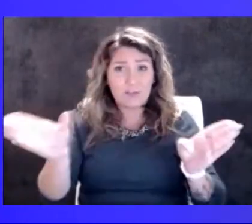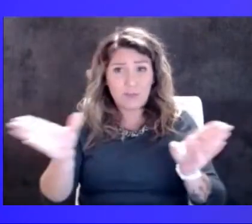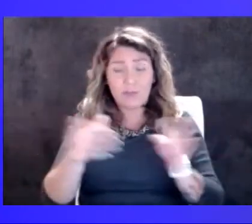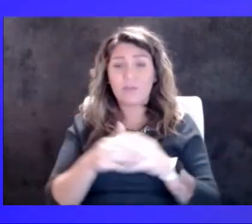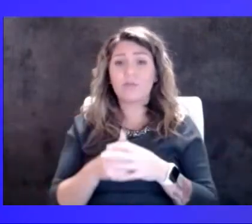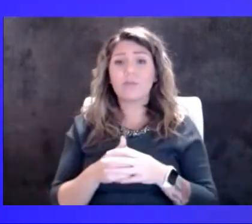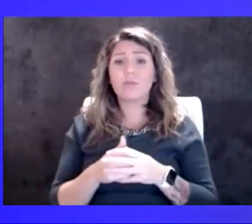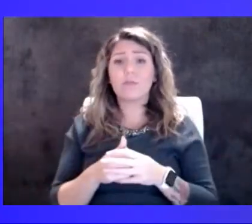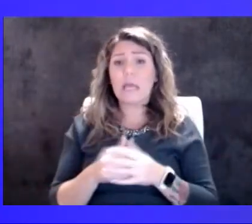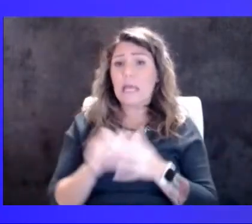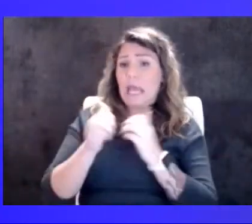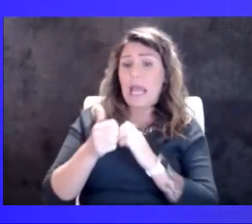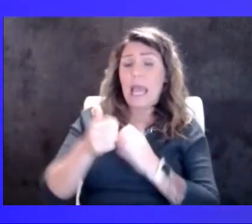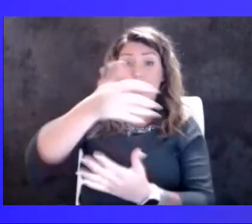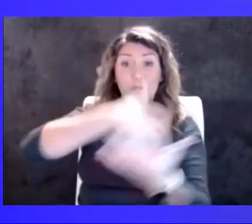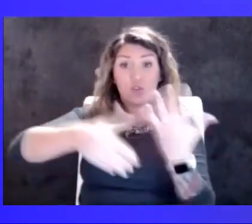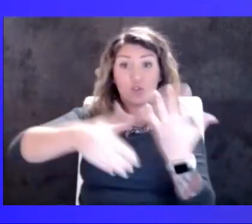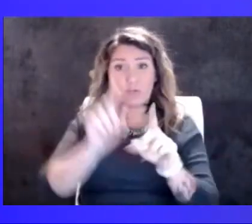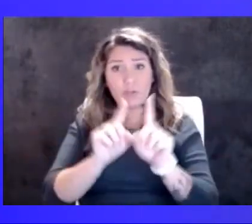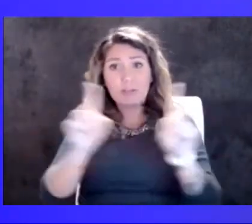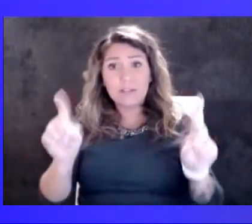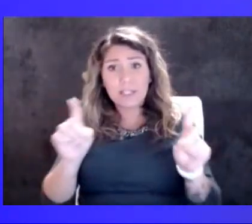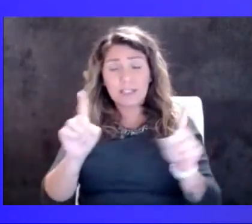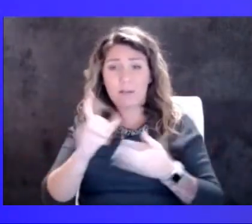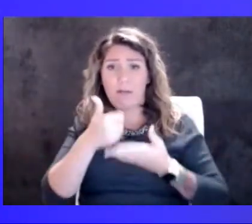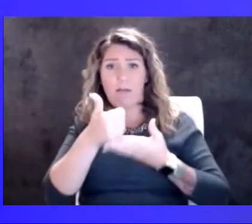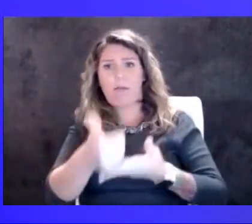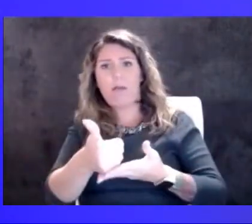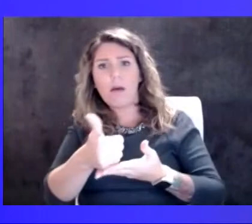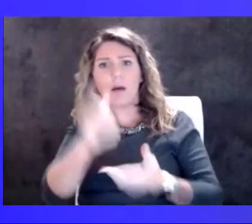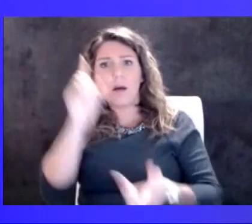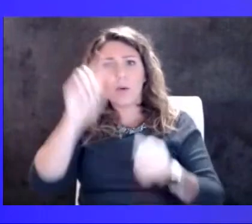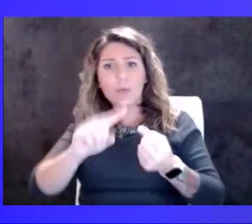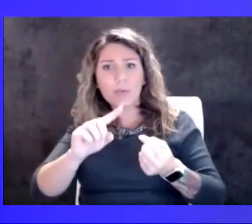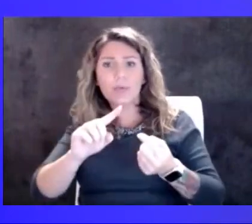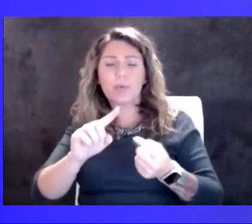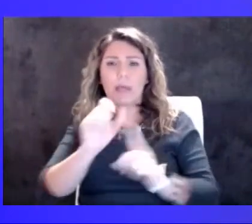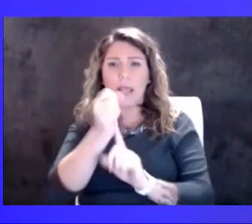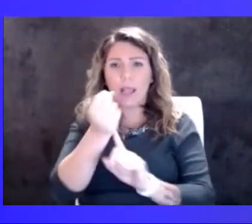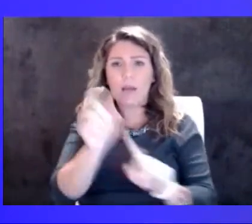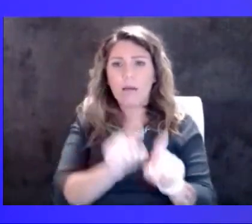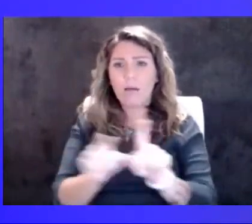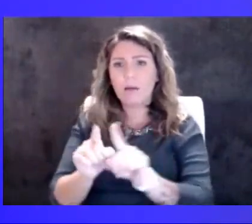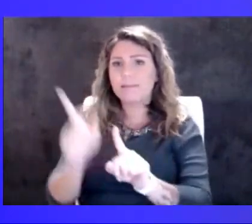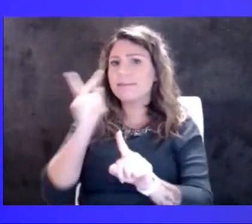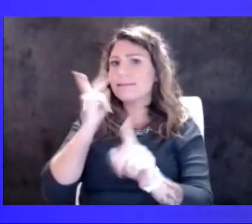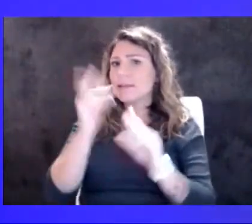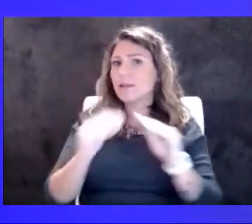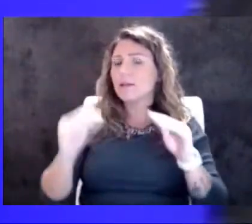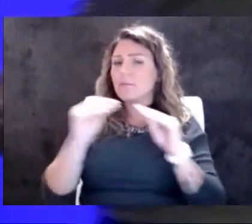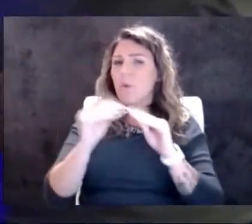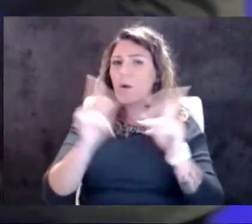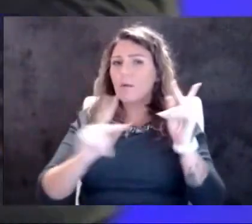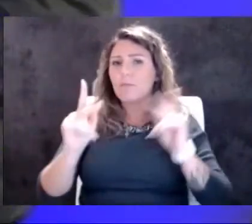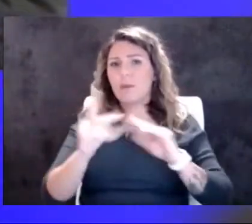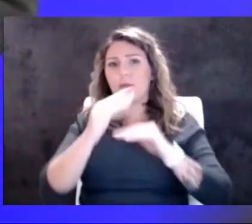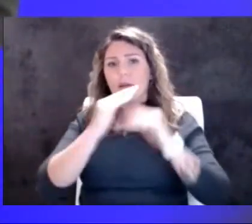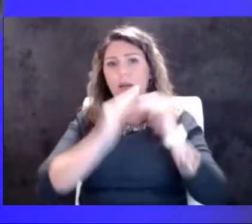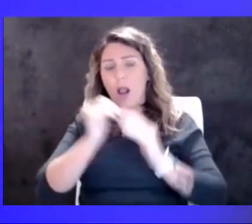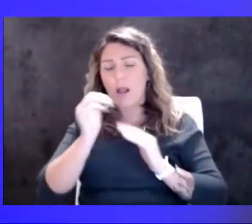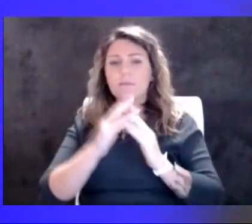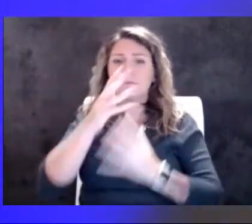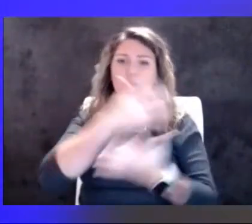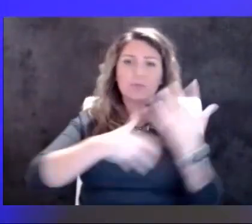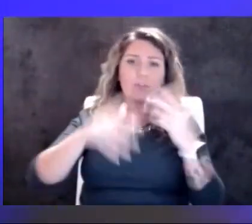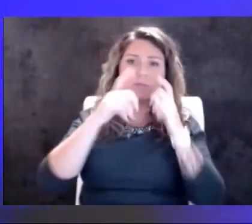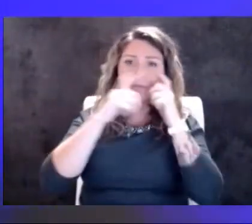the social distancing likely contributed to that. And as we see people getting more comfortable and socializing more and taking off